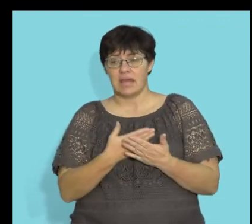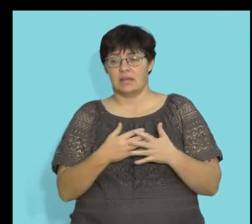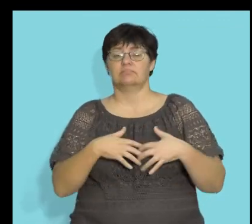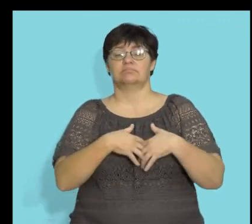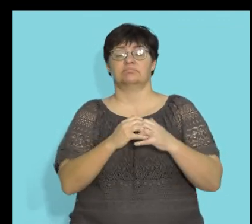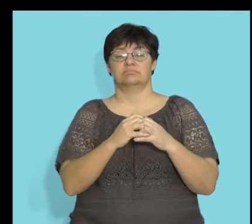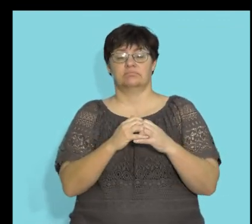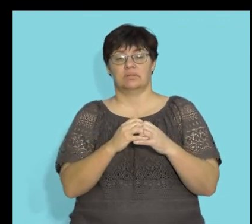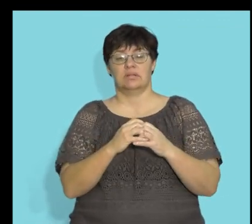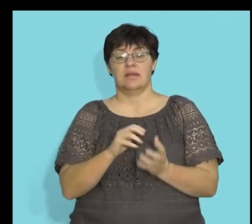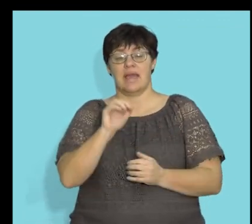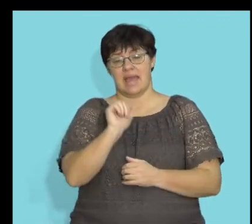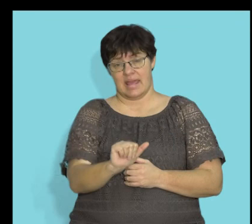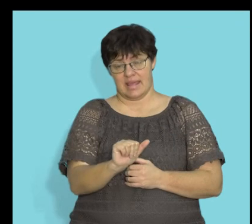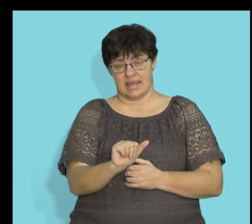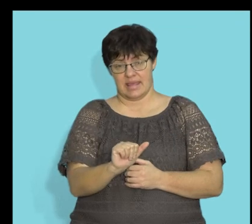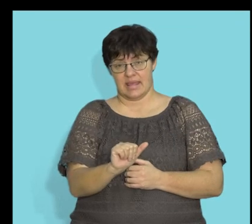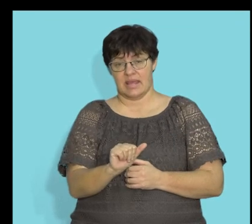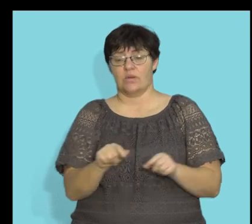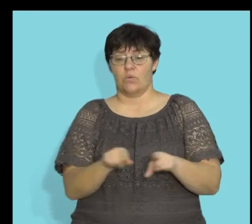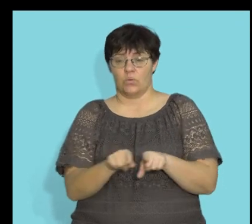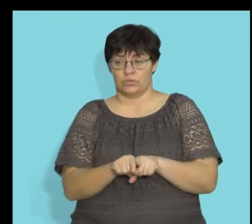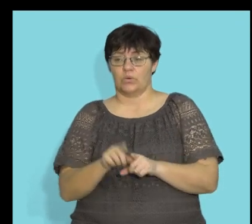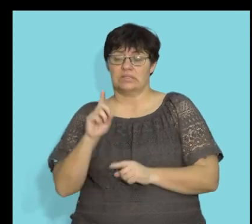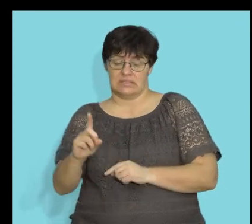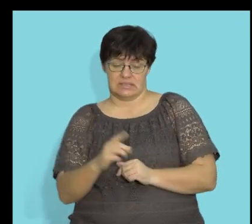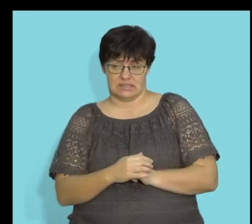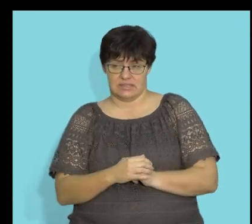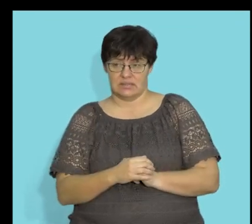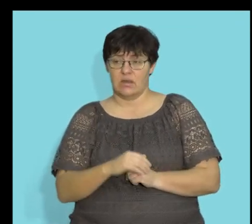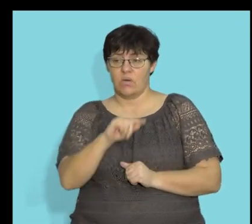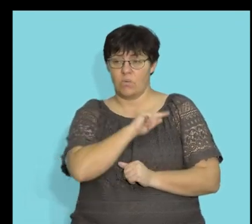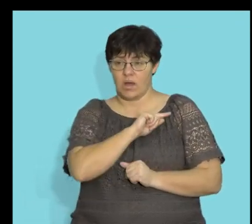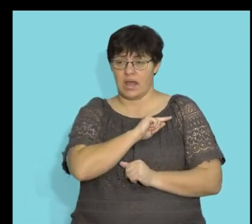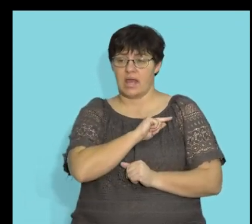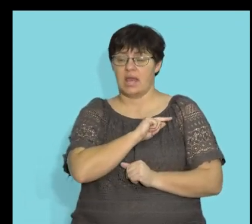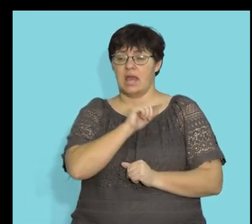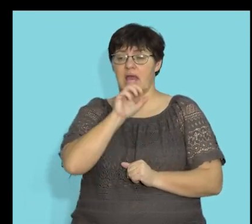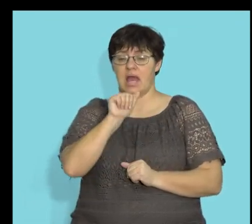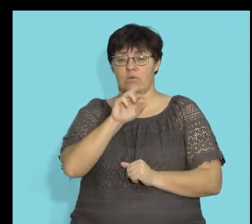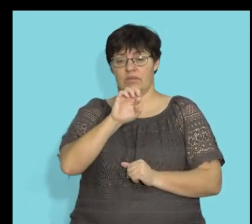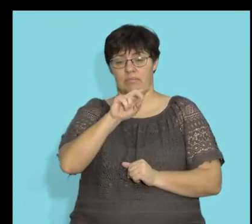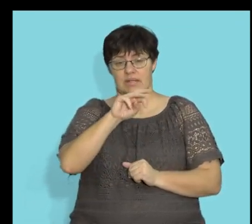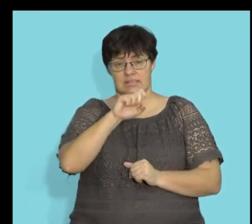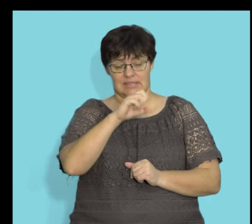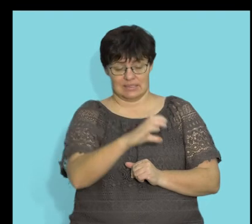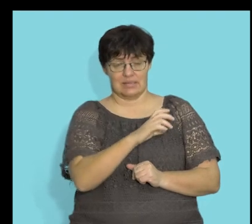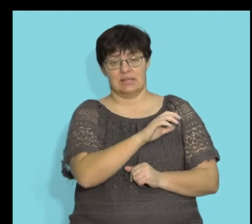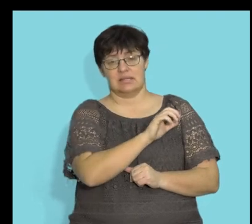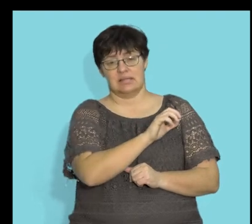to be able to establish my a and my d, because this is an arithmetic